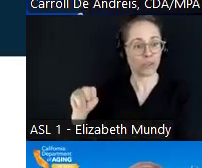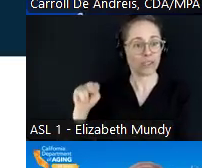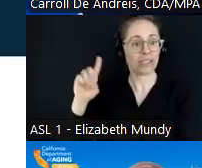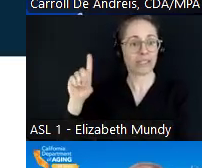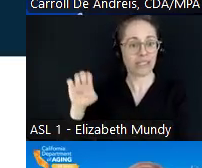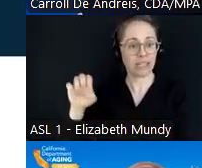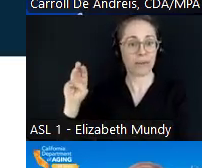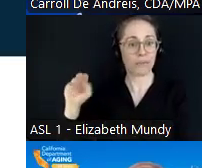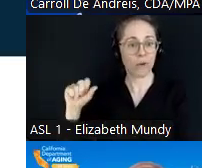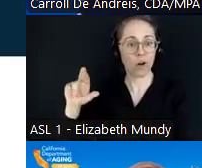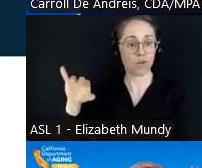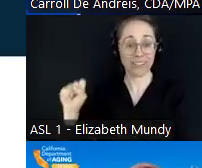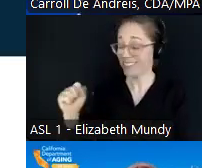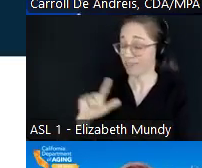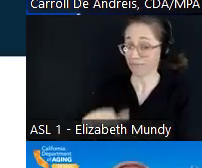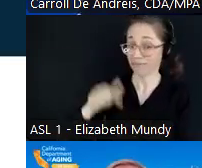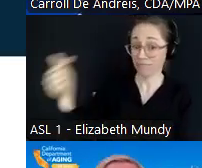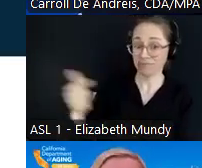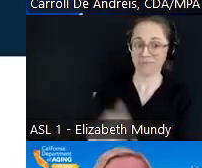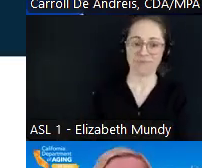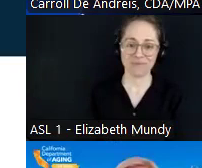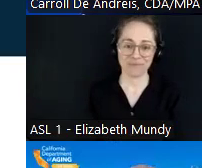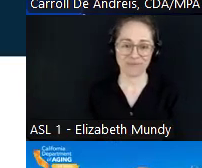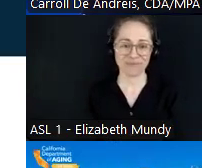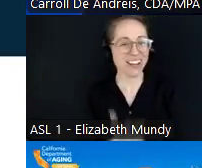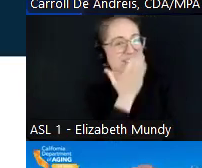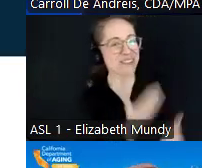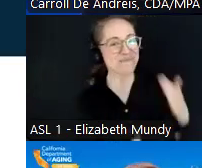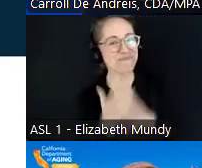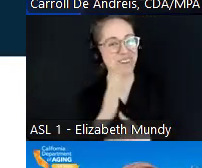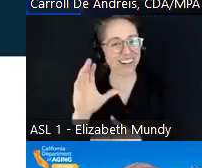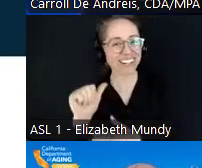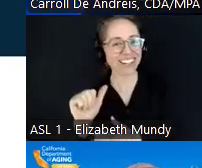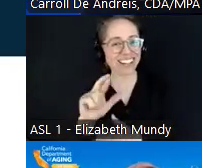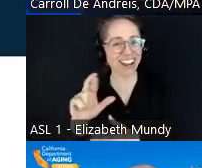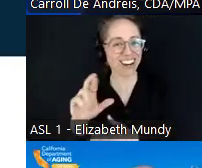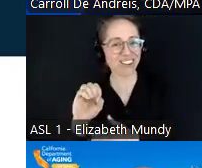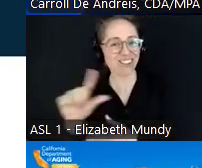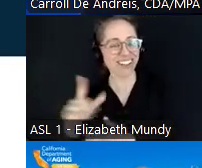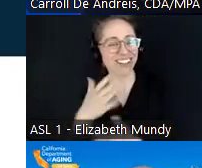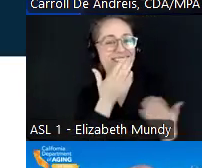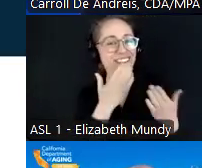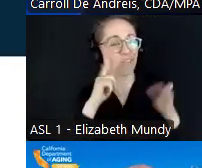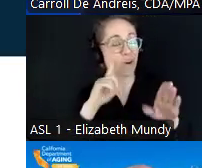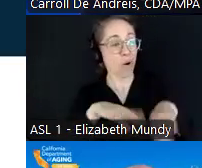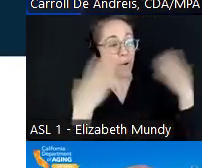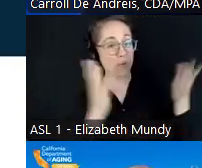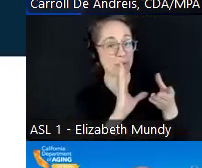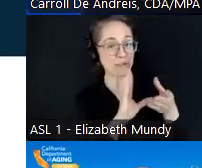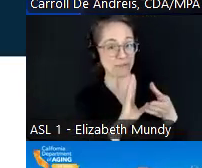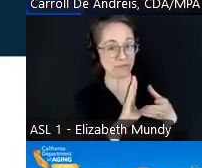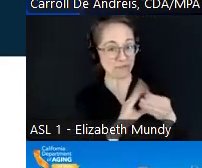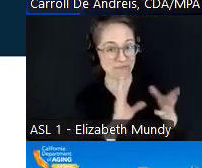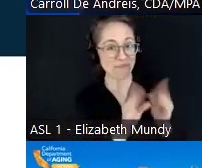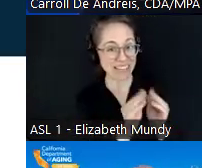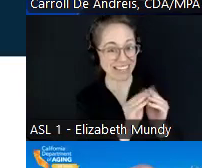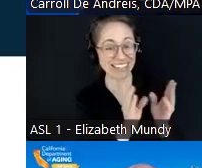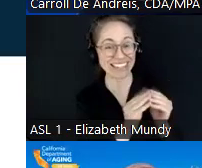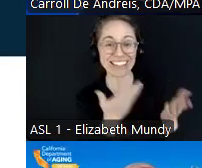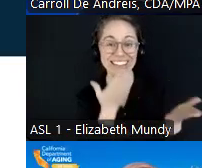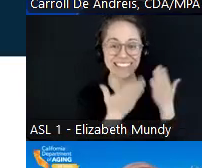ahead, Susan. Good morning. Good morning, Carol. Thanks for opening up the meeting and leading us all off. And hello to everyone joining